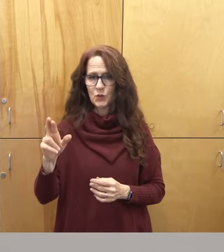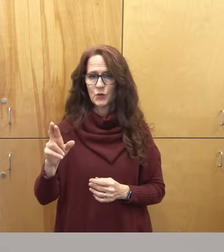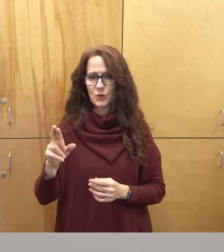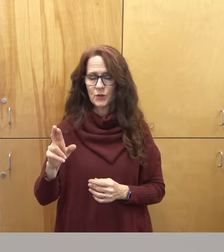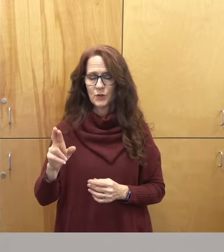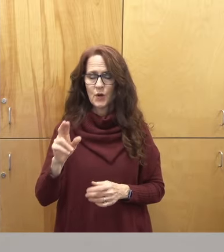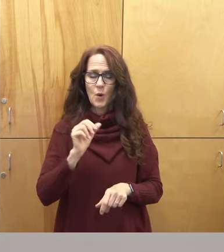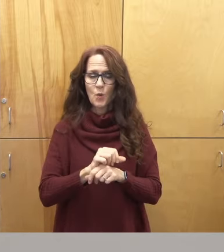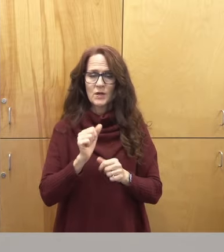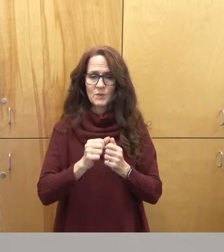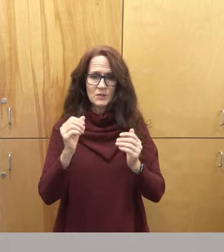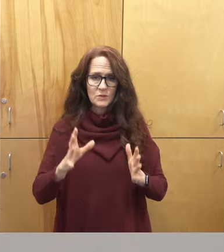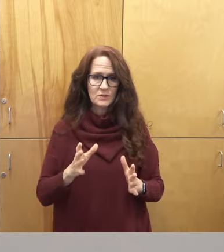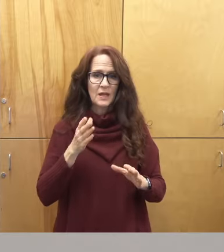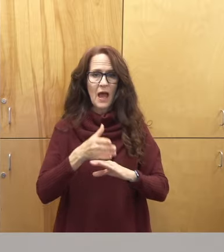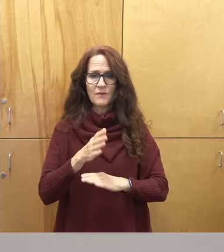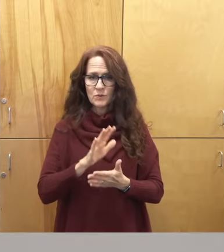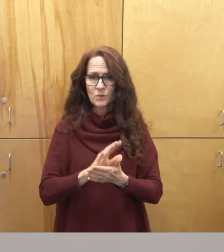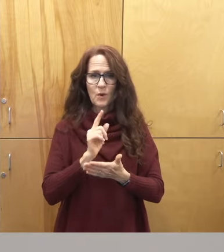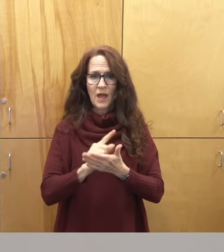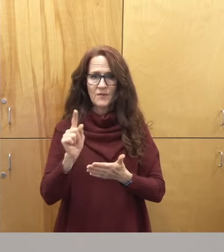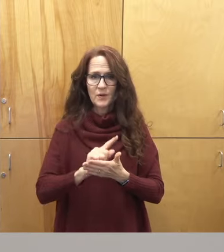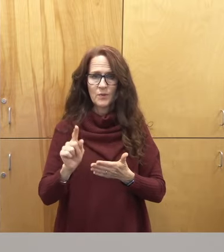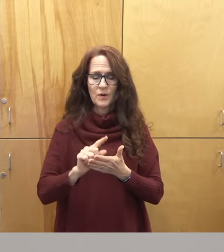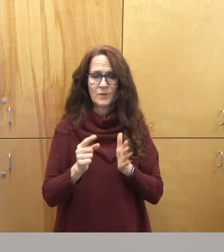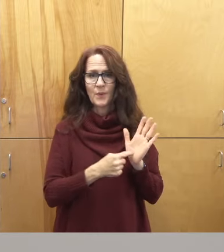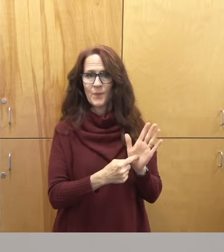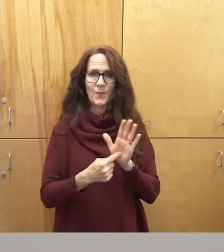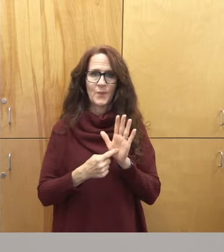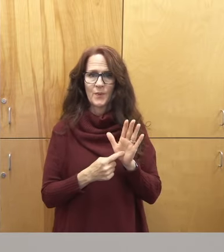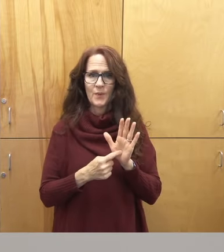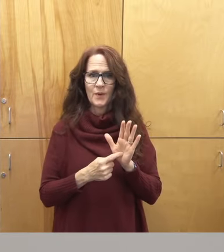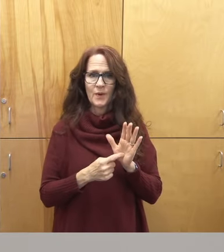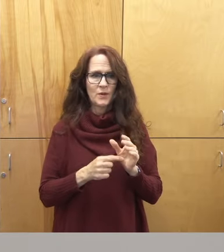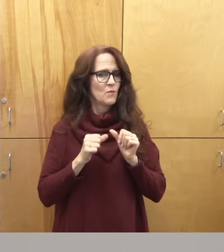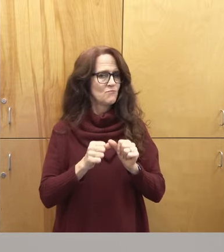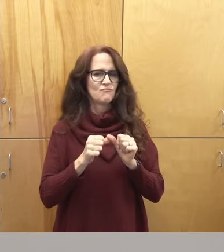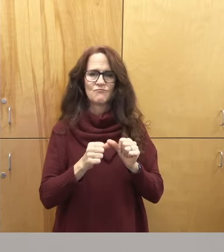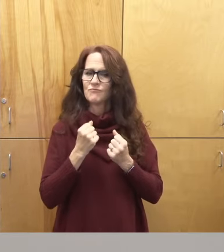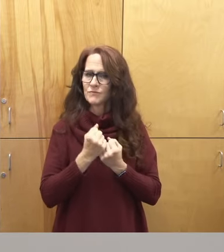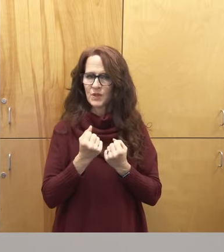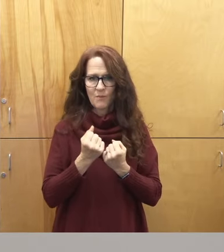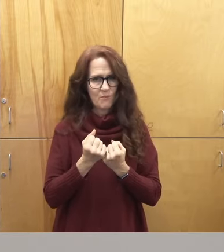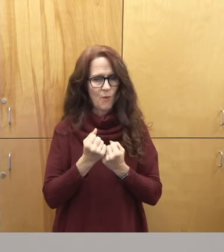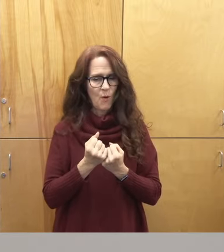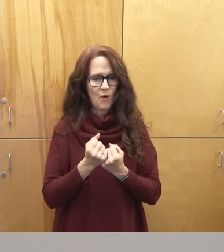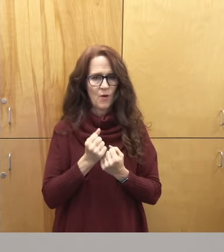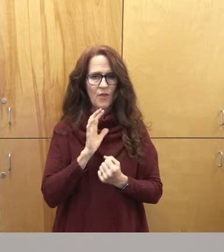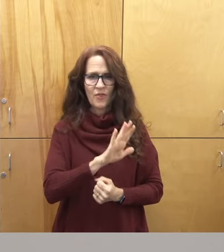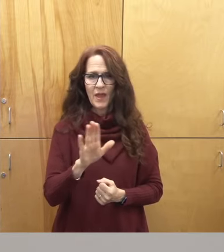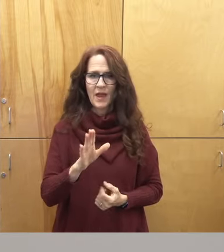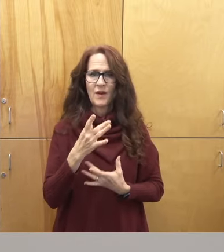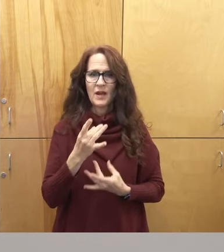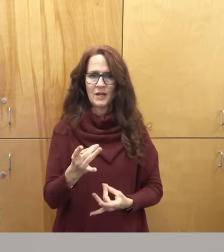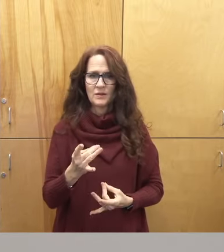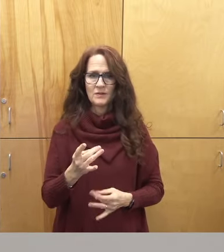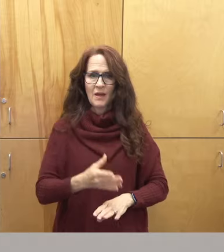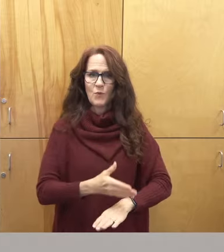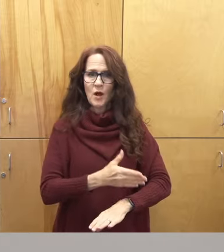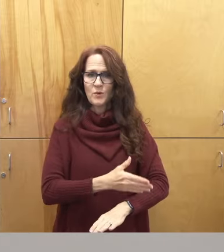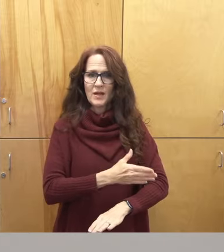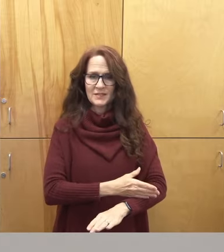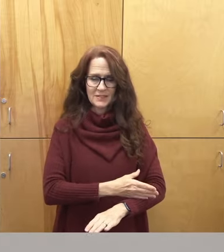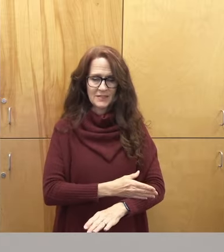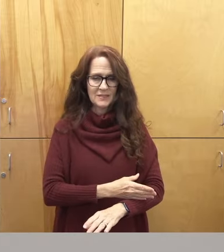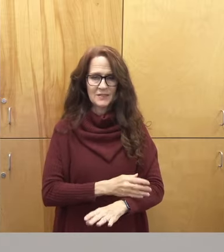with students after school every week, highlights your unwavering support for their interests and progress.